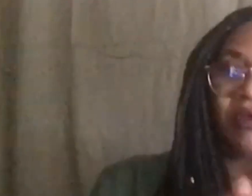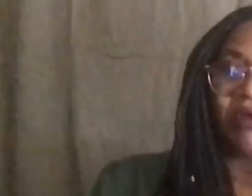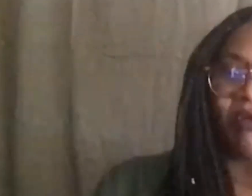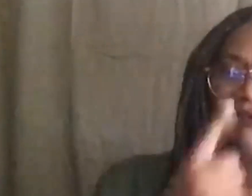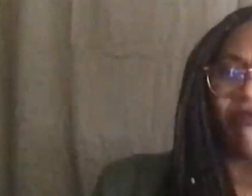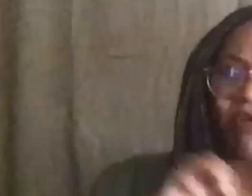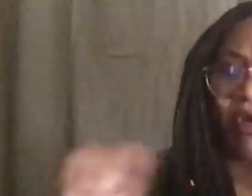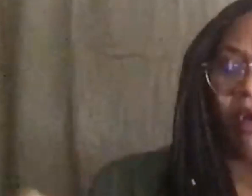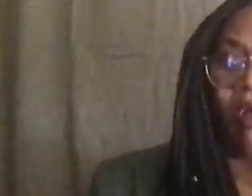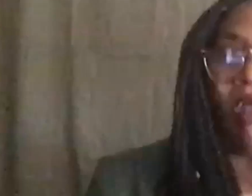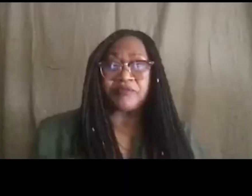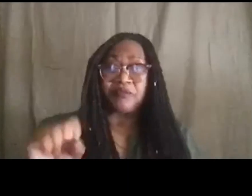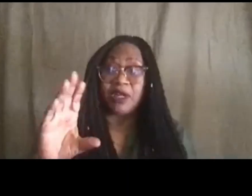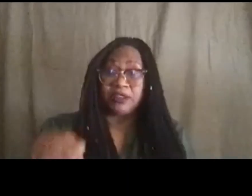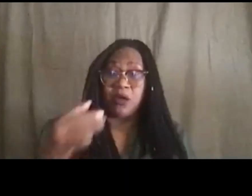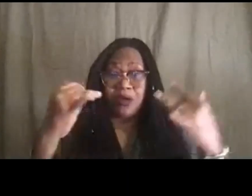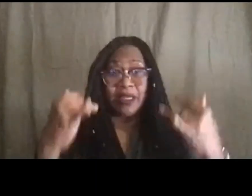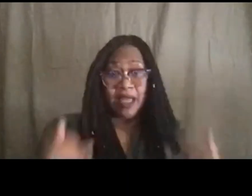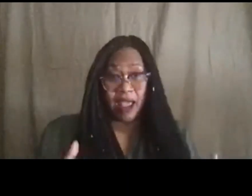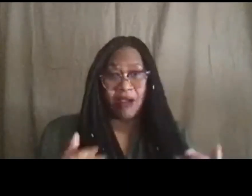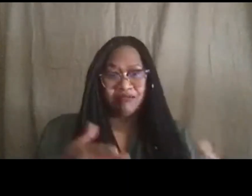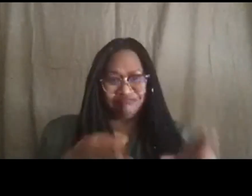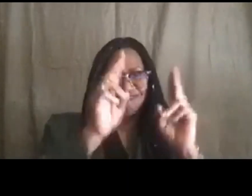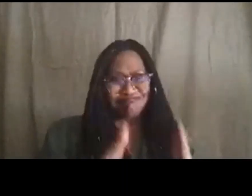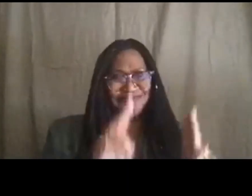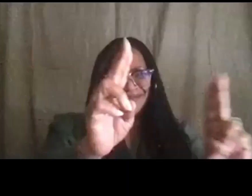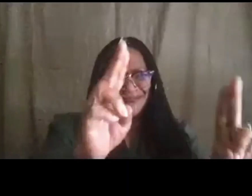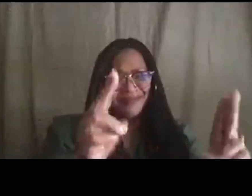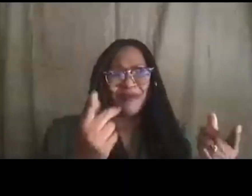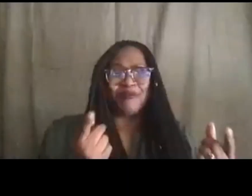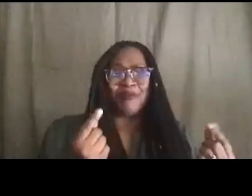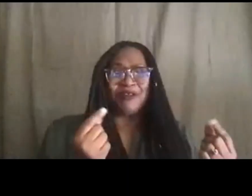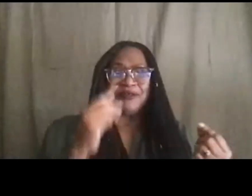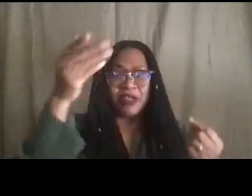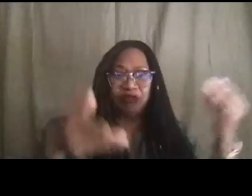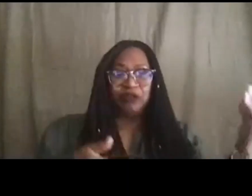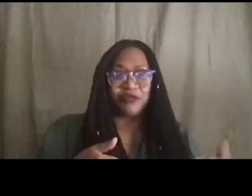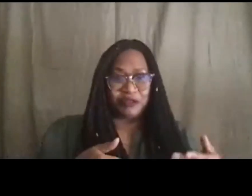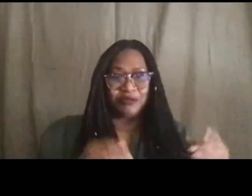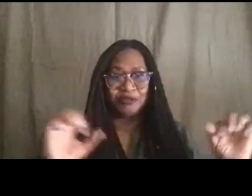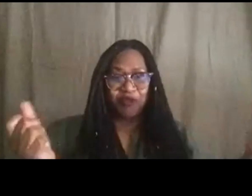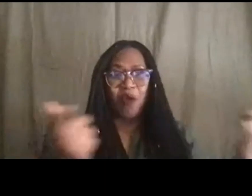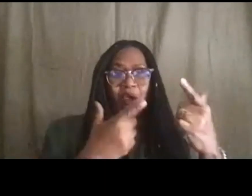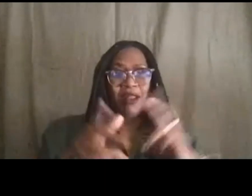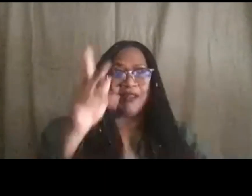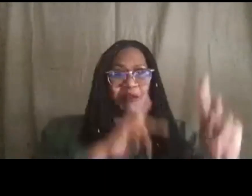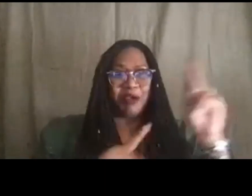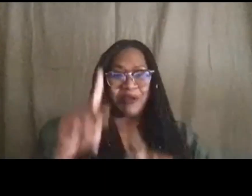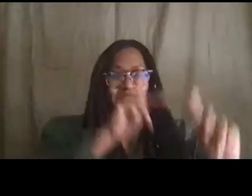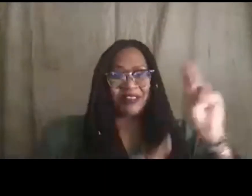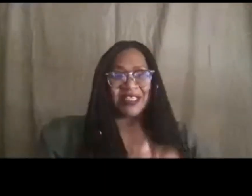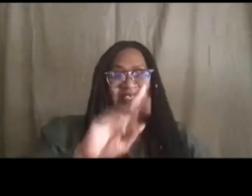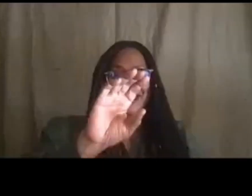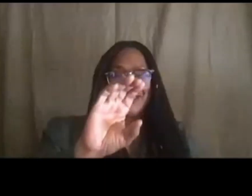teach-ins with Tanya Autry. Introducing you to our panelists today. And I'm going to start with Dr. Christina